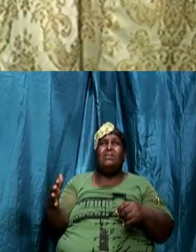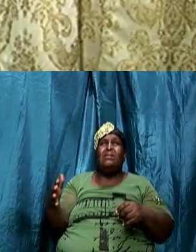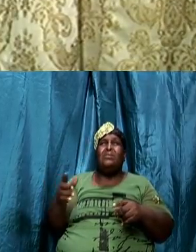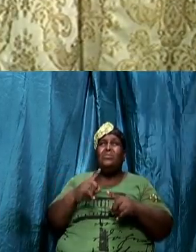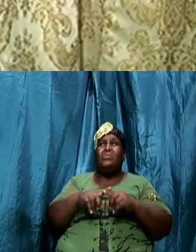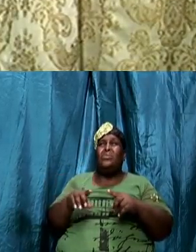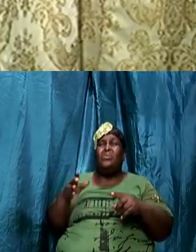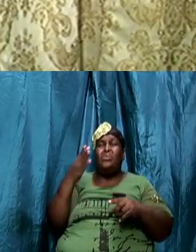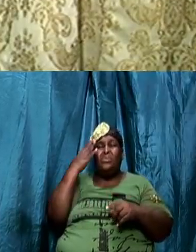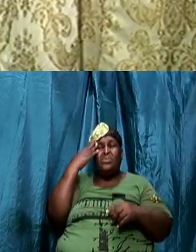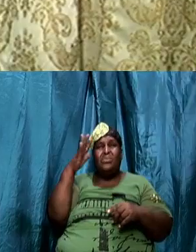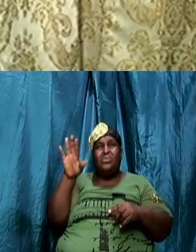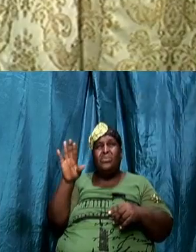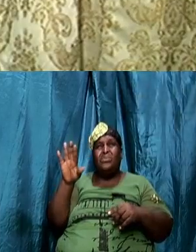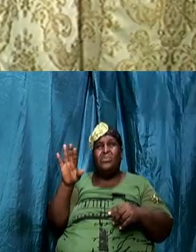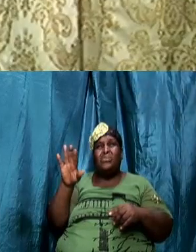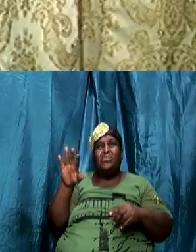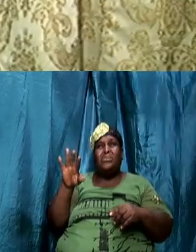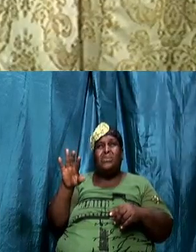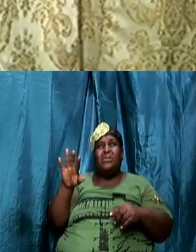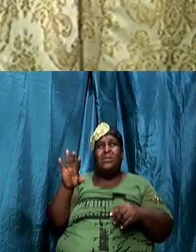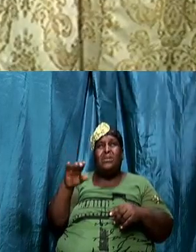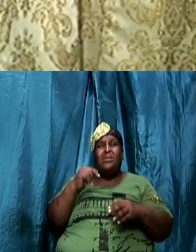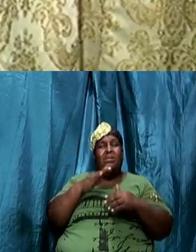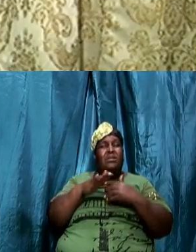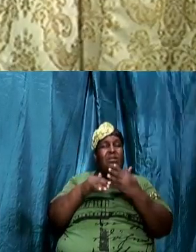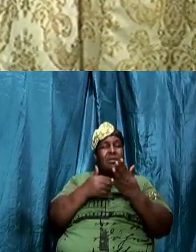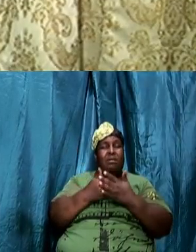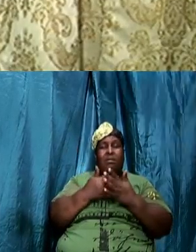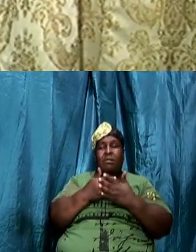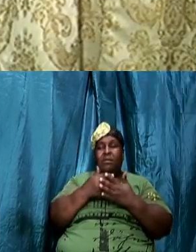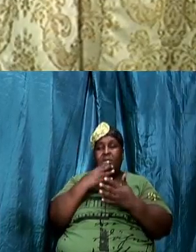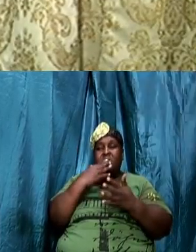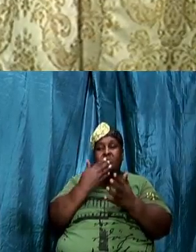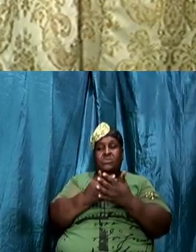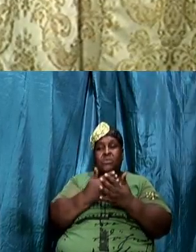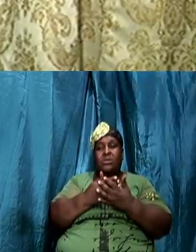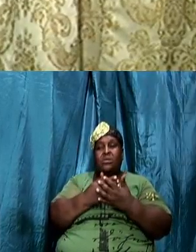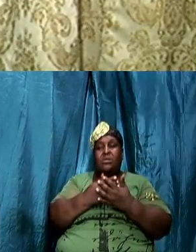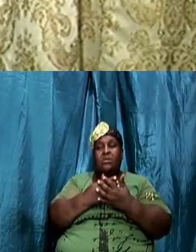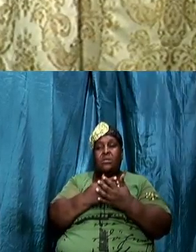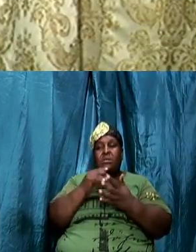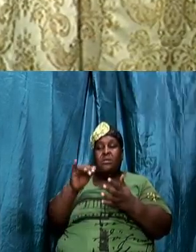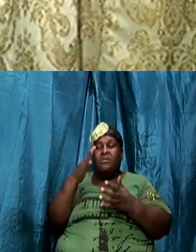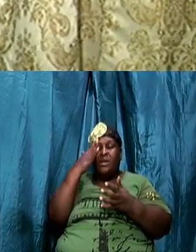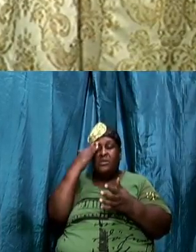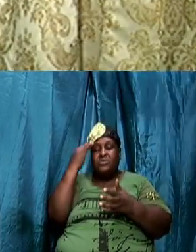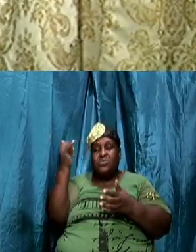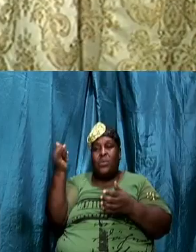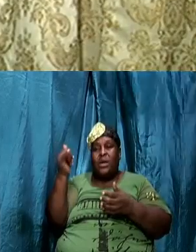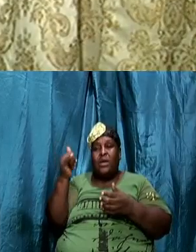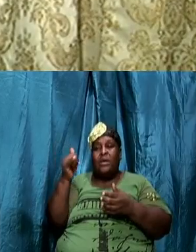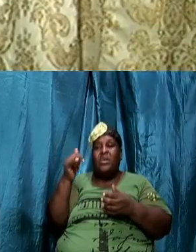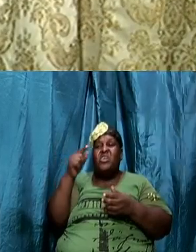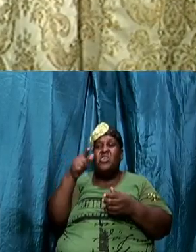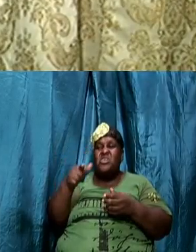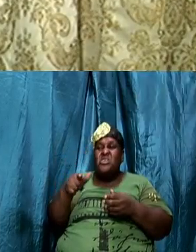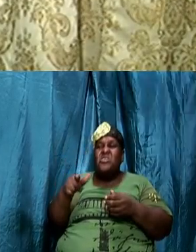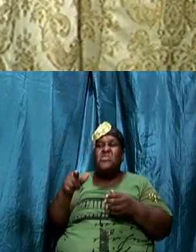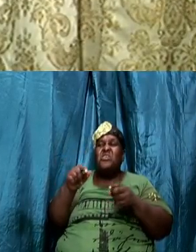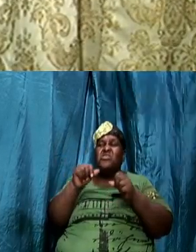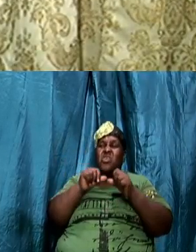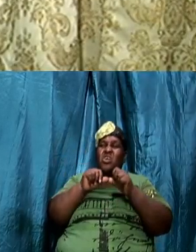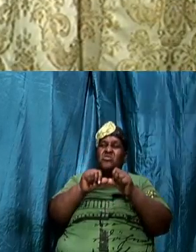going headlong in the same way, thinking all is well. And that's why the scripture coming out. He that continues